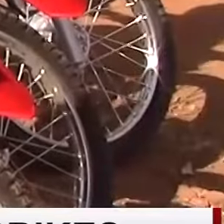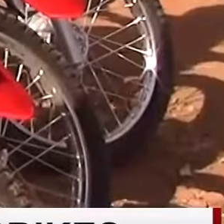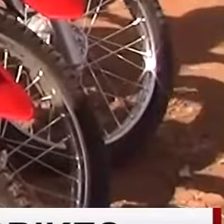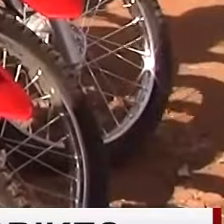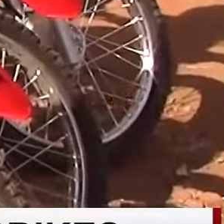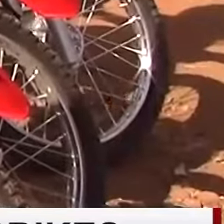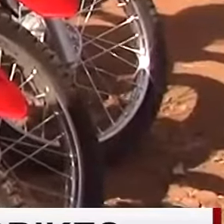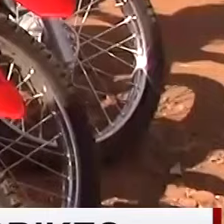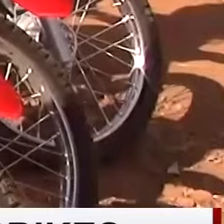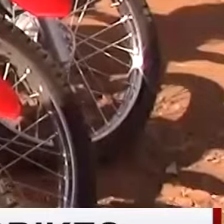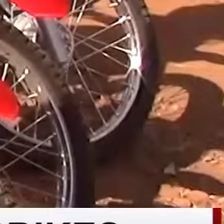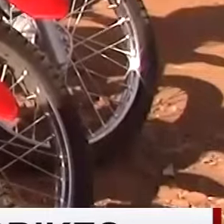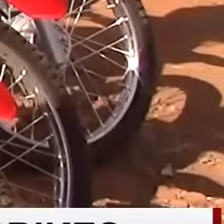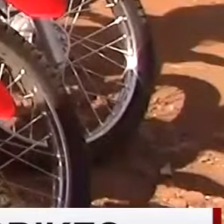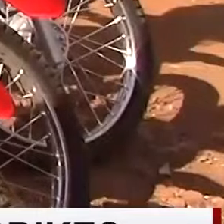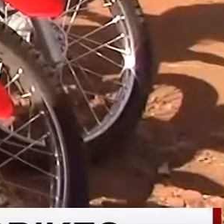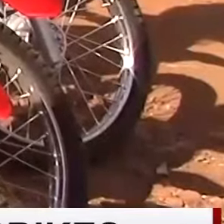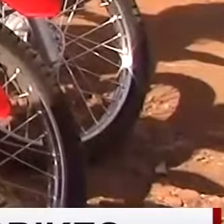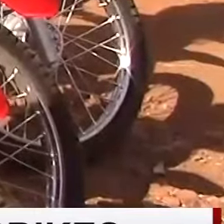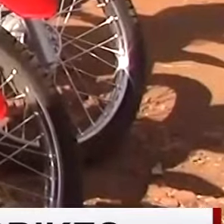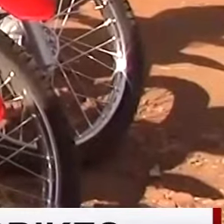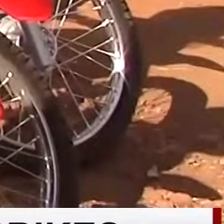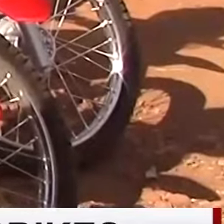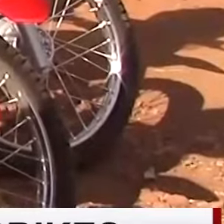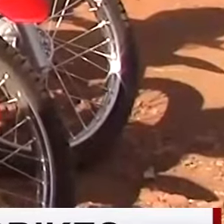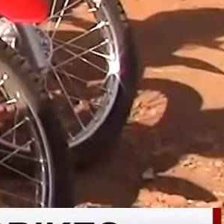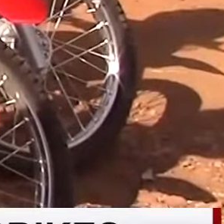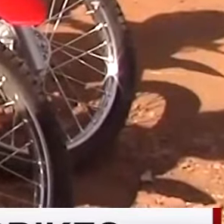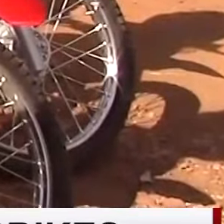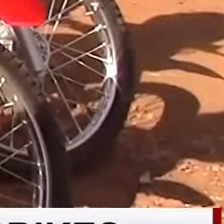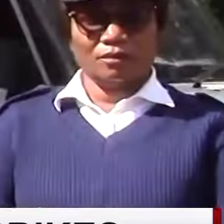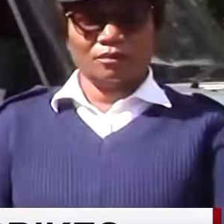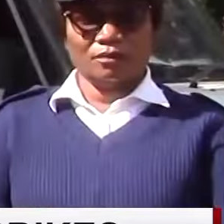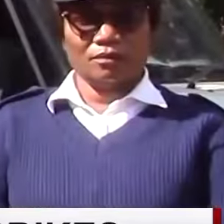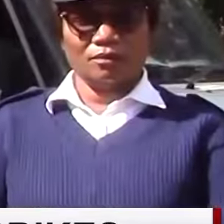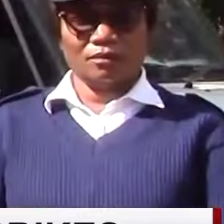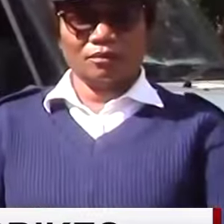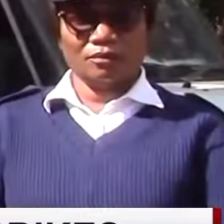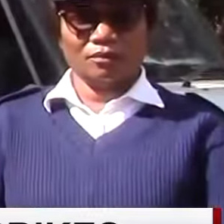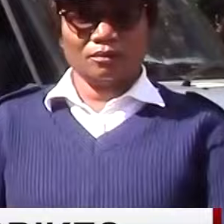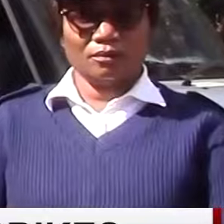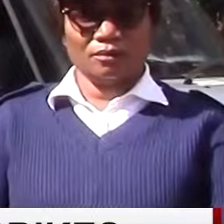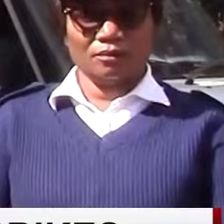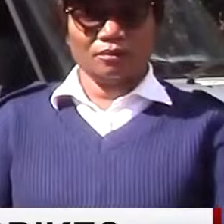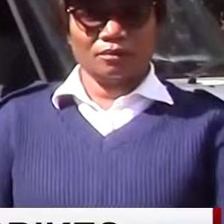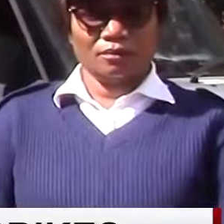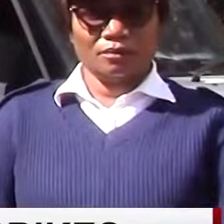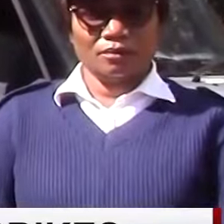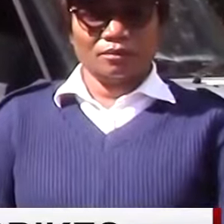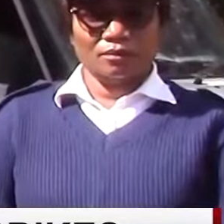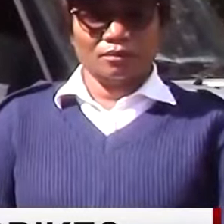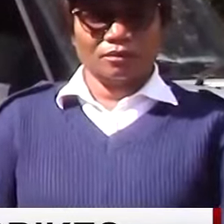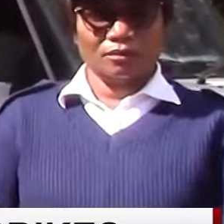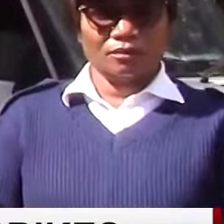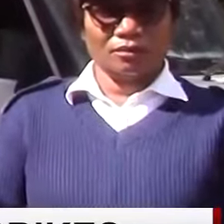show. Take care of these assets. Make sure that you use them in such a way that